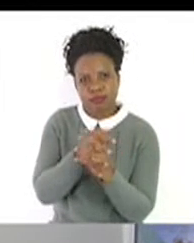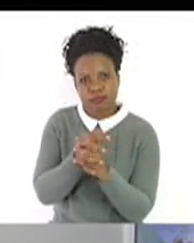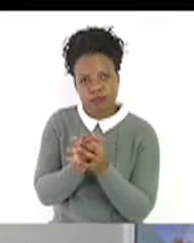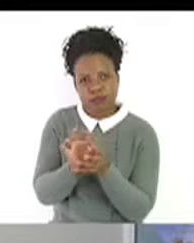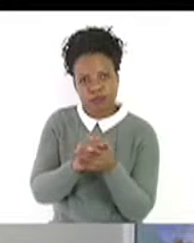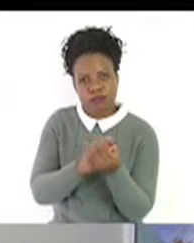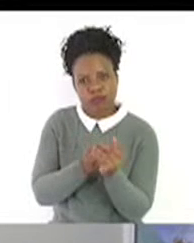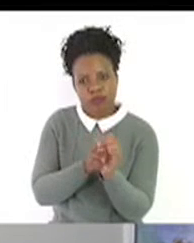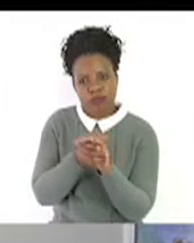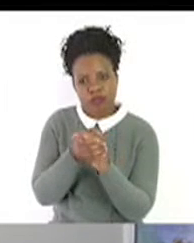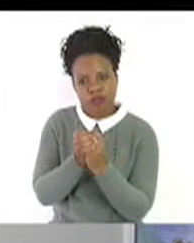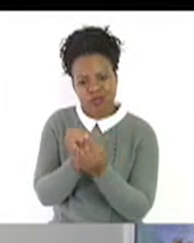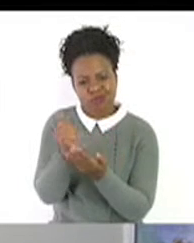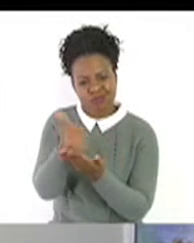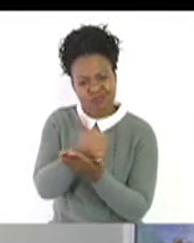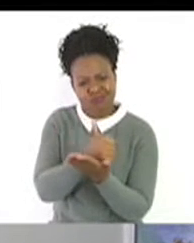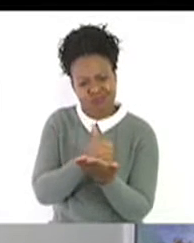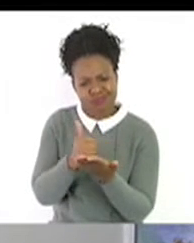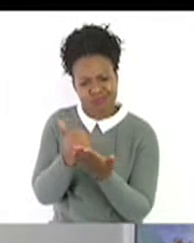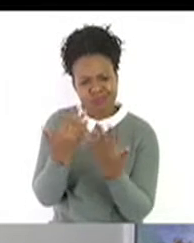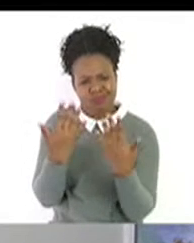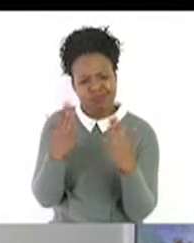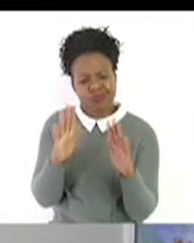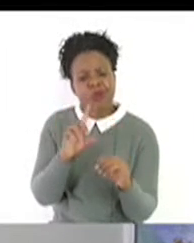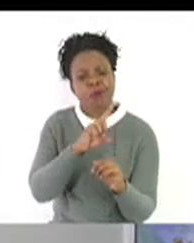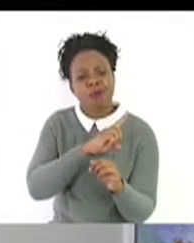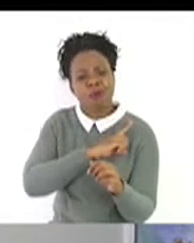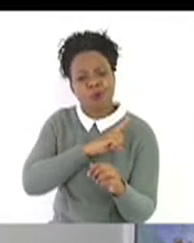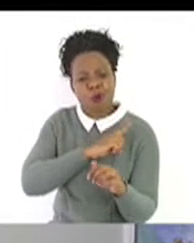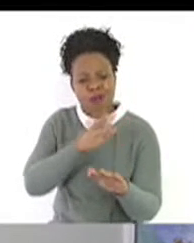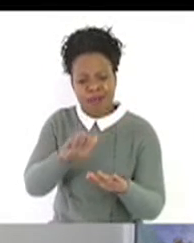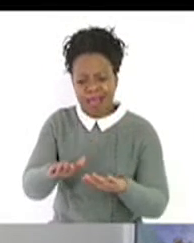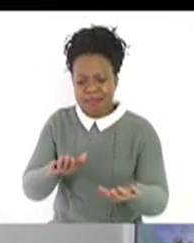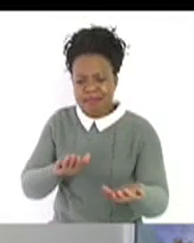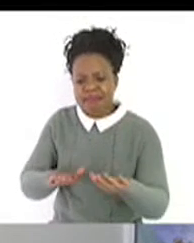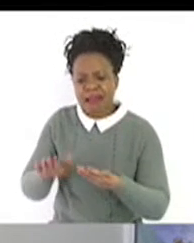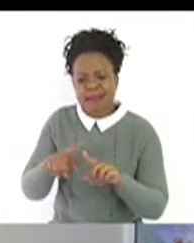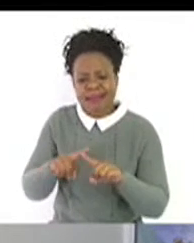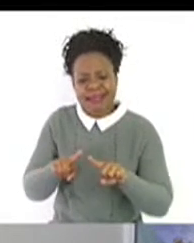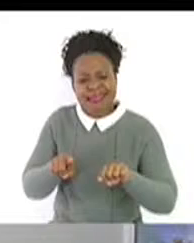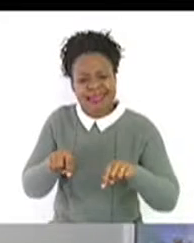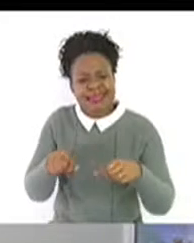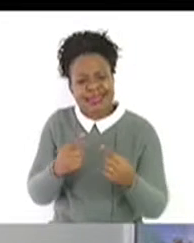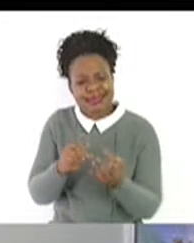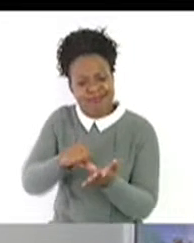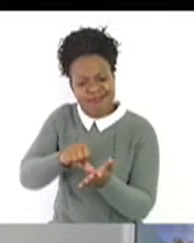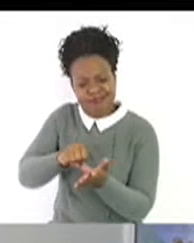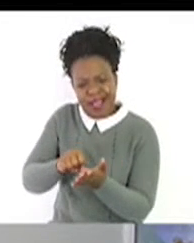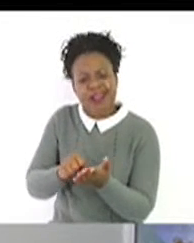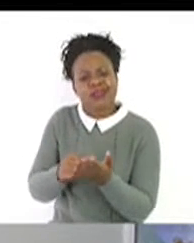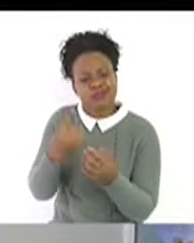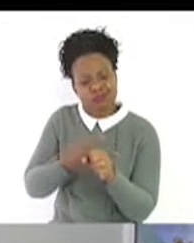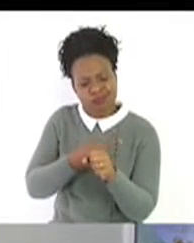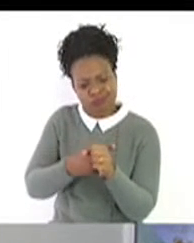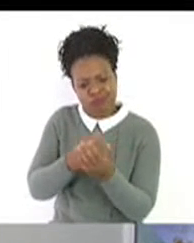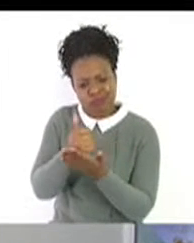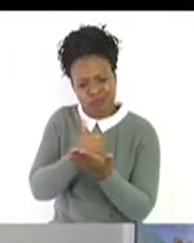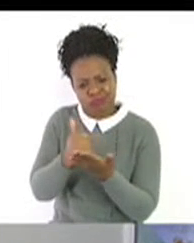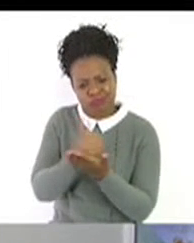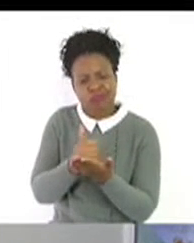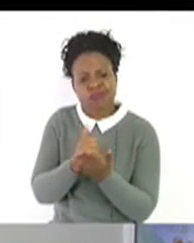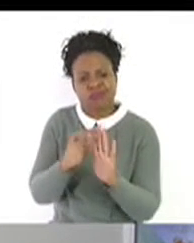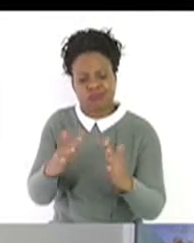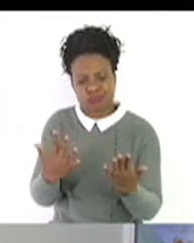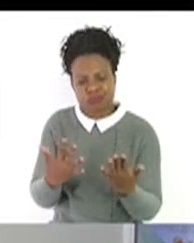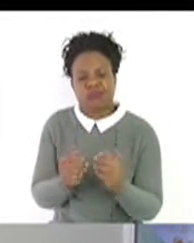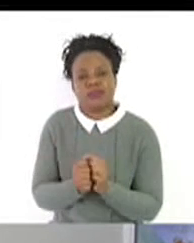safe. We've been touching the surfaces, the desks. And let's